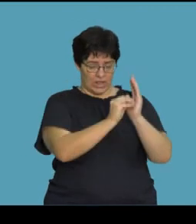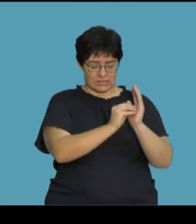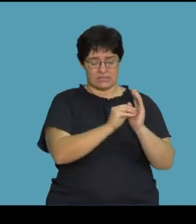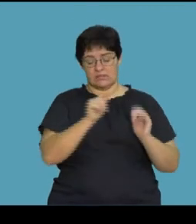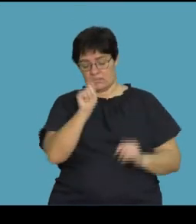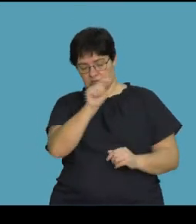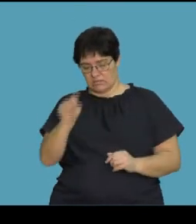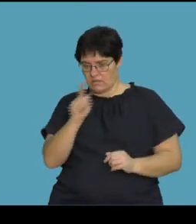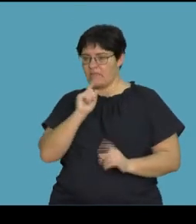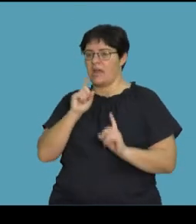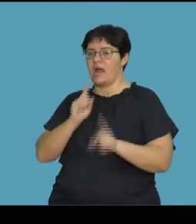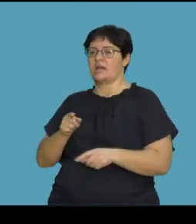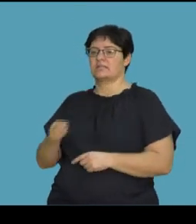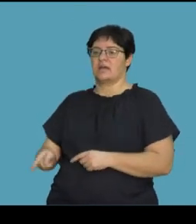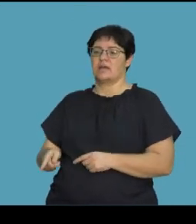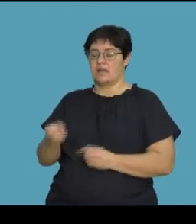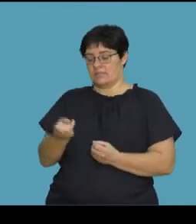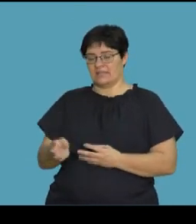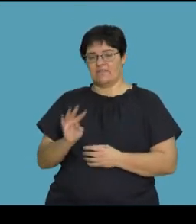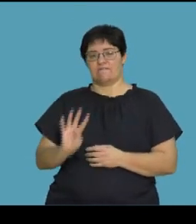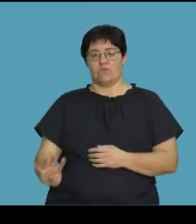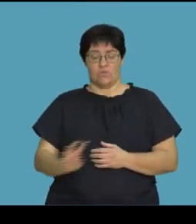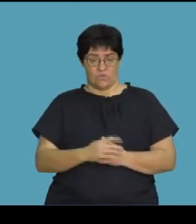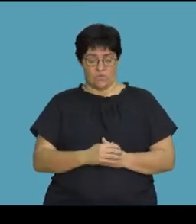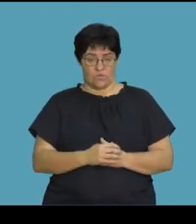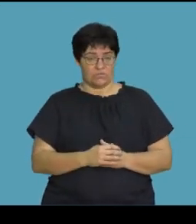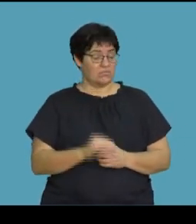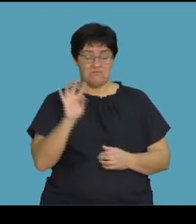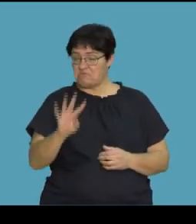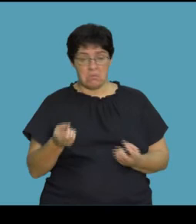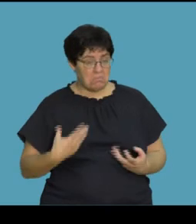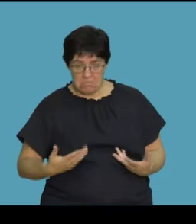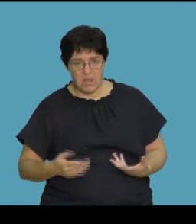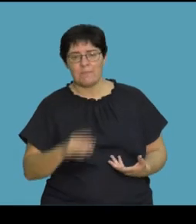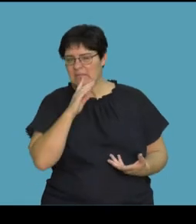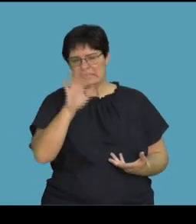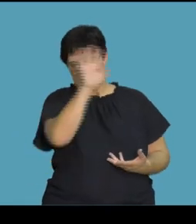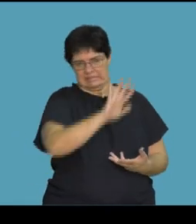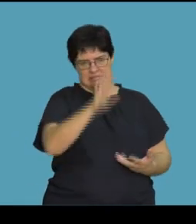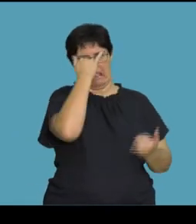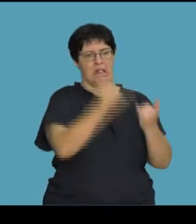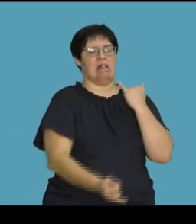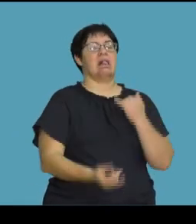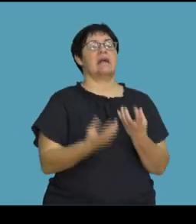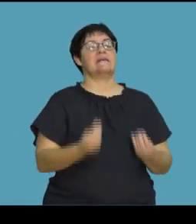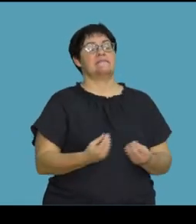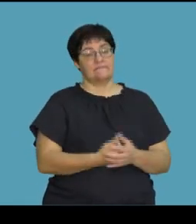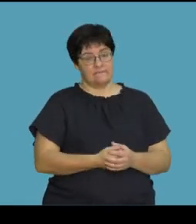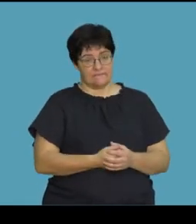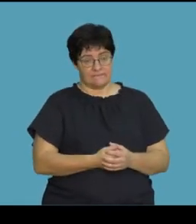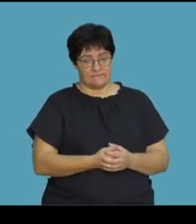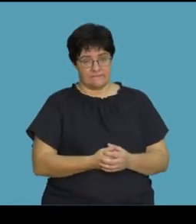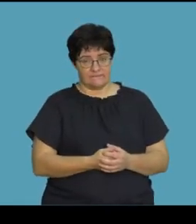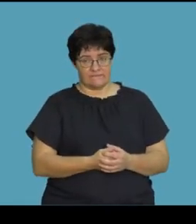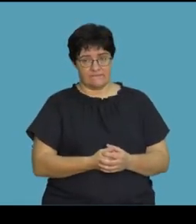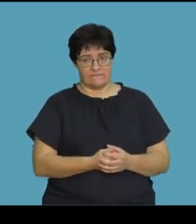whole thing the way it is, and the answer that it must give you must be 4. If it does not, it means there is something that you did